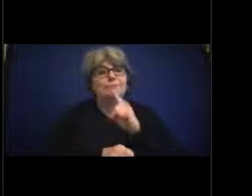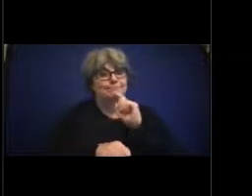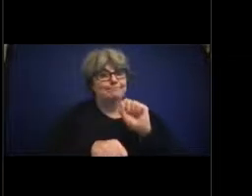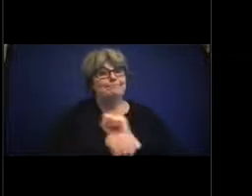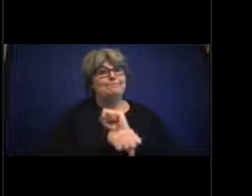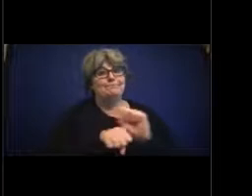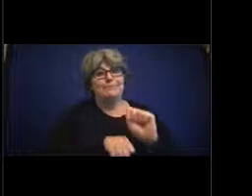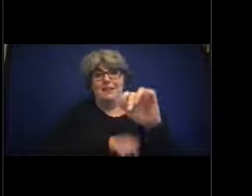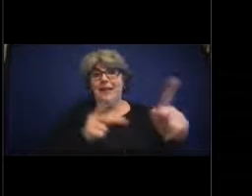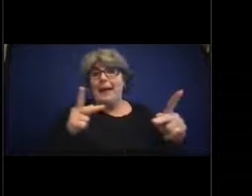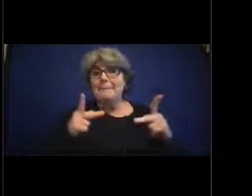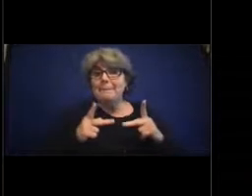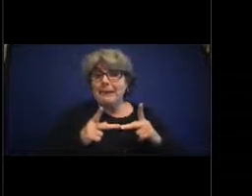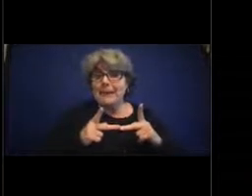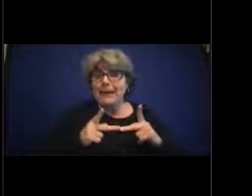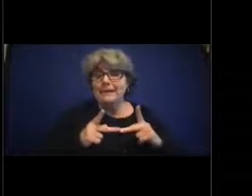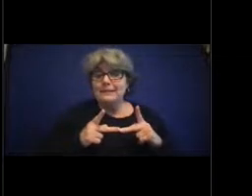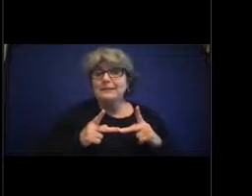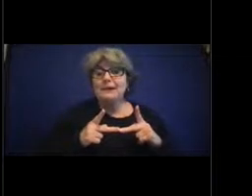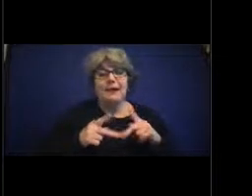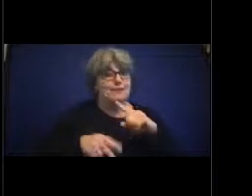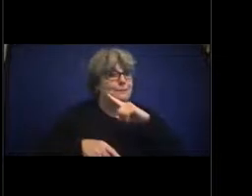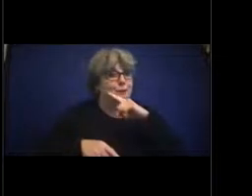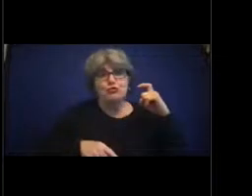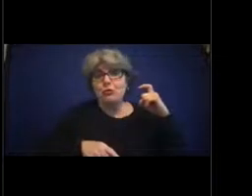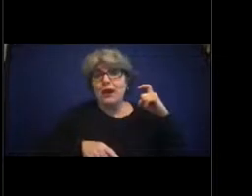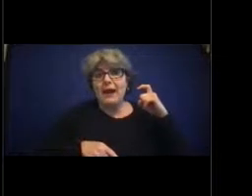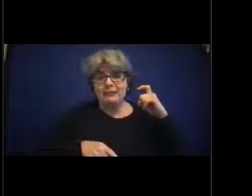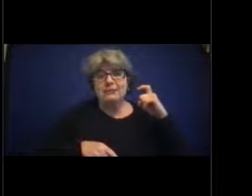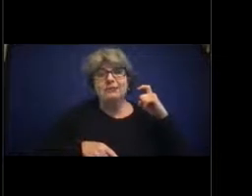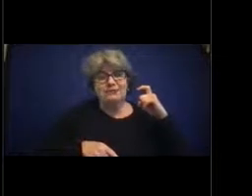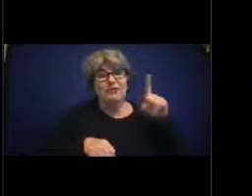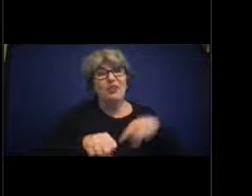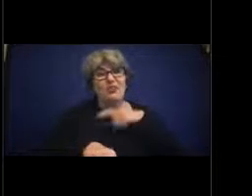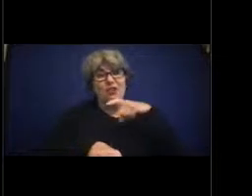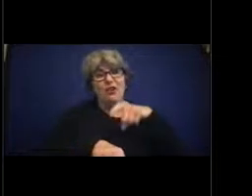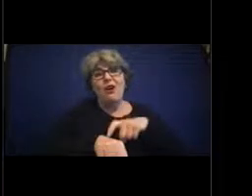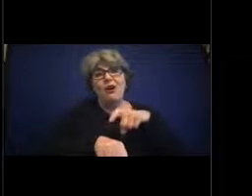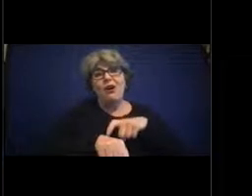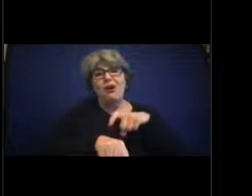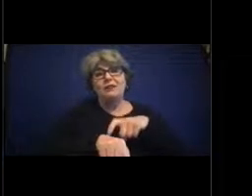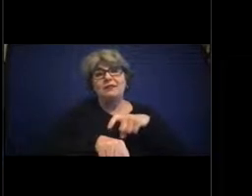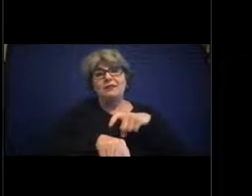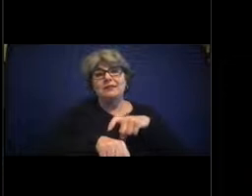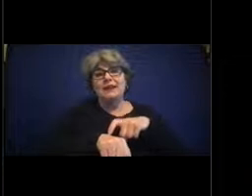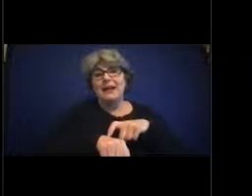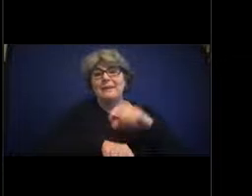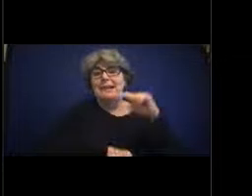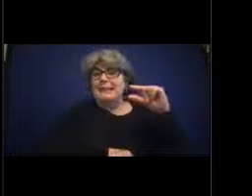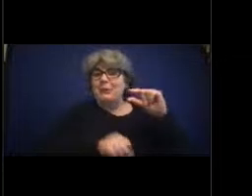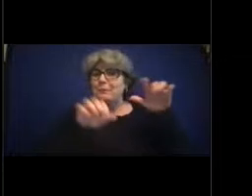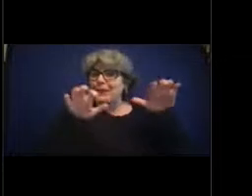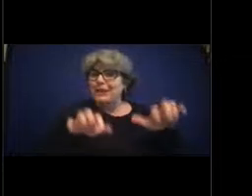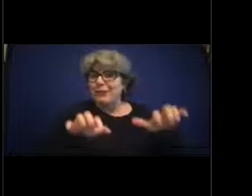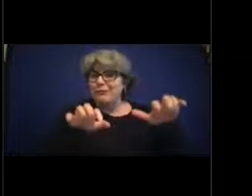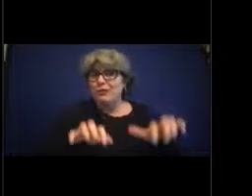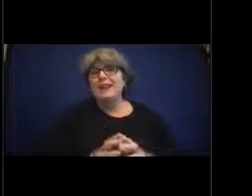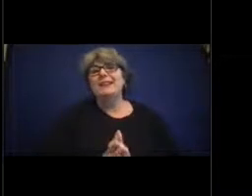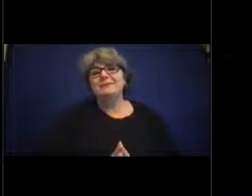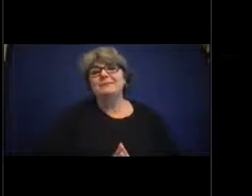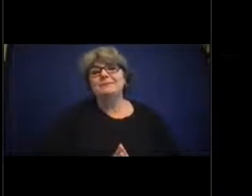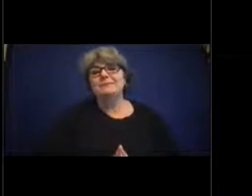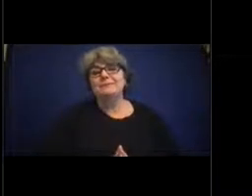this area has been under drought, despite the fact that it generally receives little precipitation anyways.